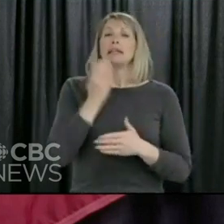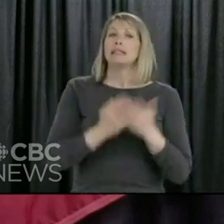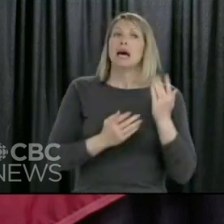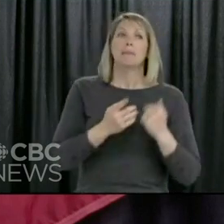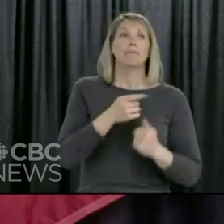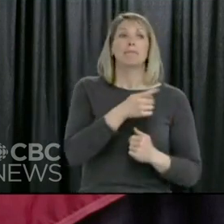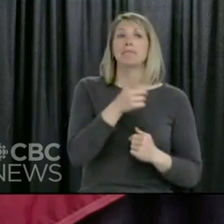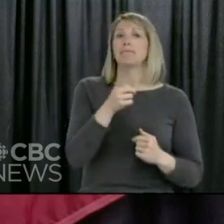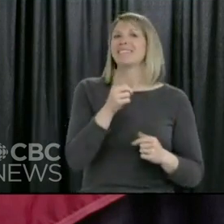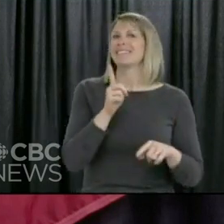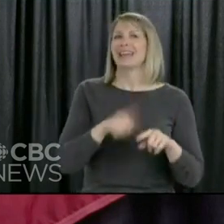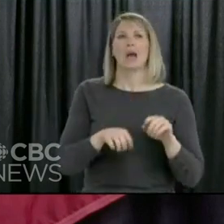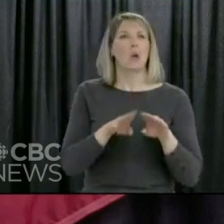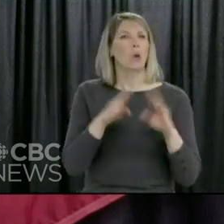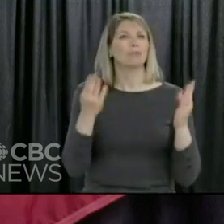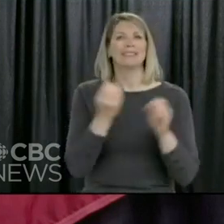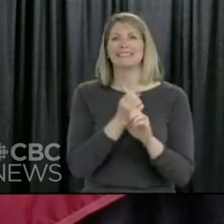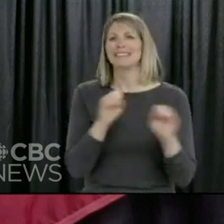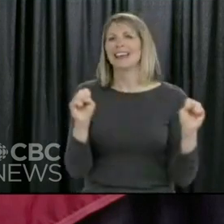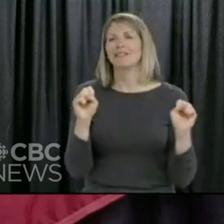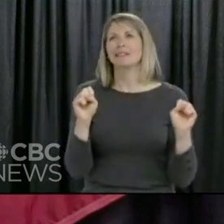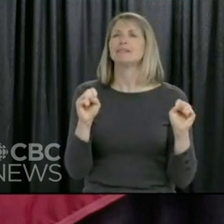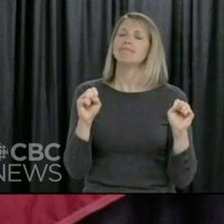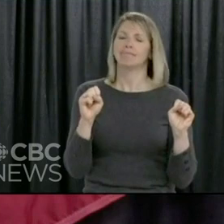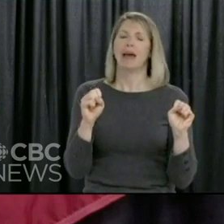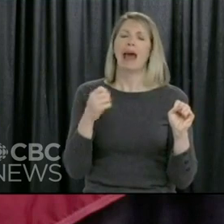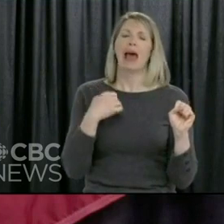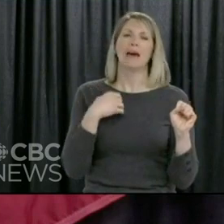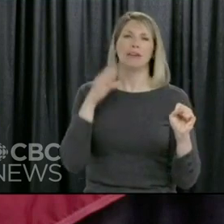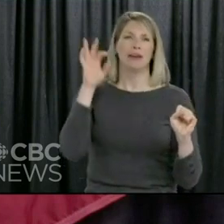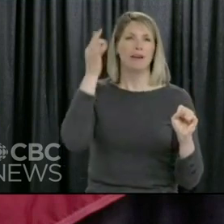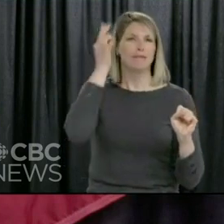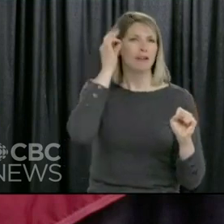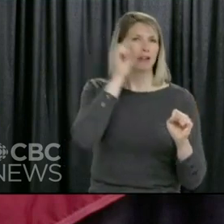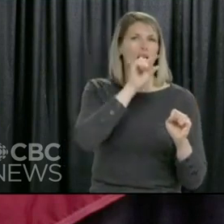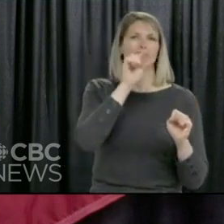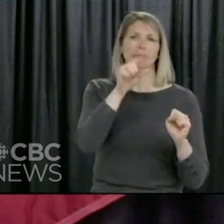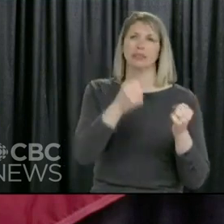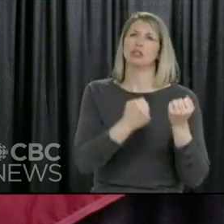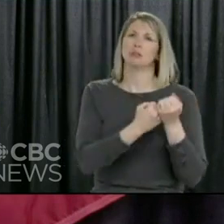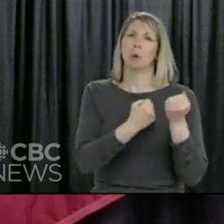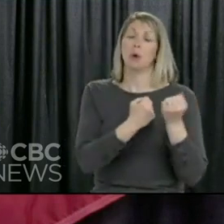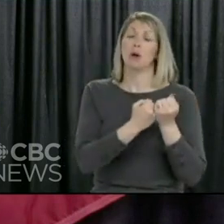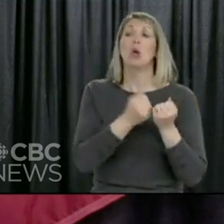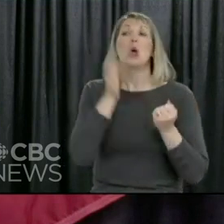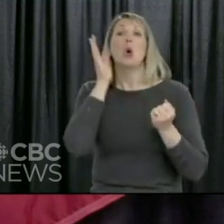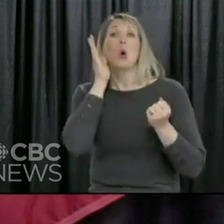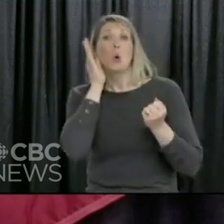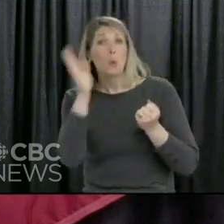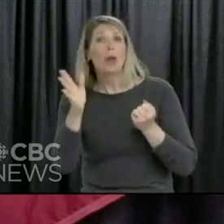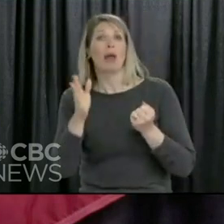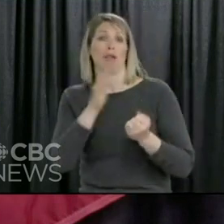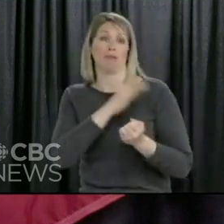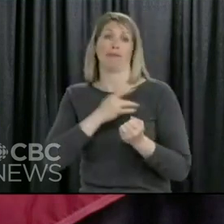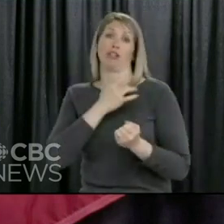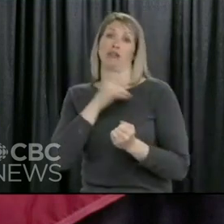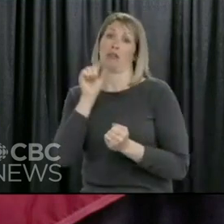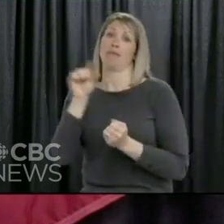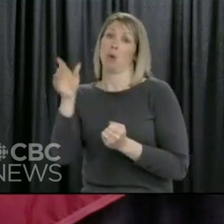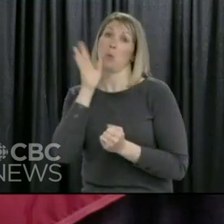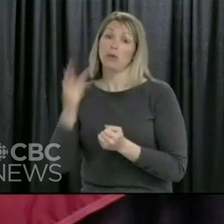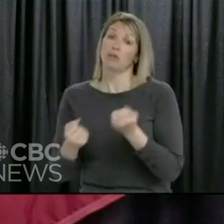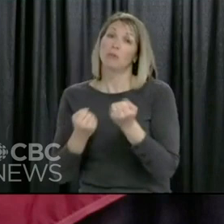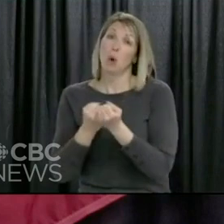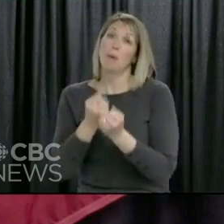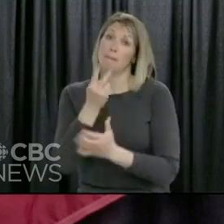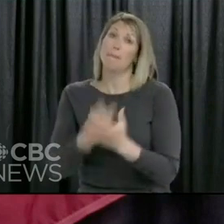there are federal programs to support them, but there will be provincial support as well. This is one industry, I think, that we all recognize that